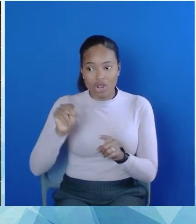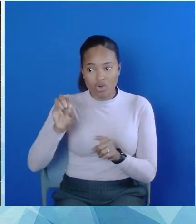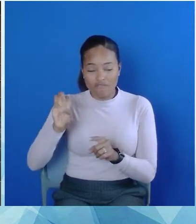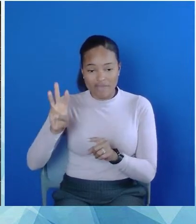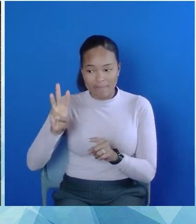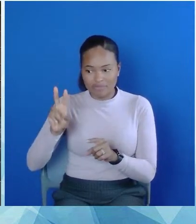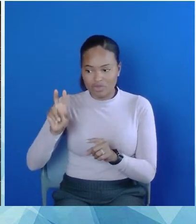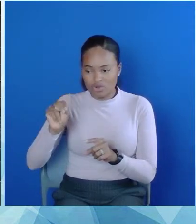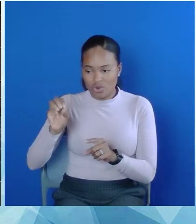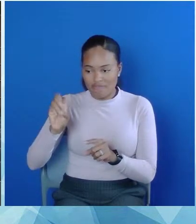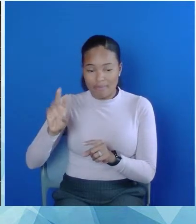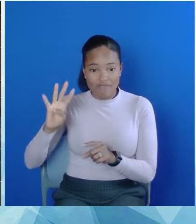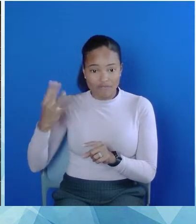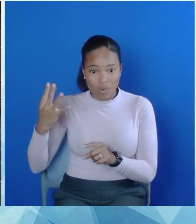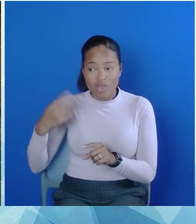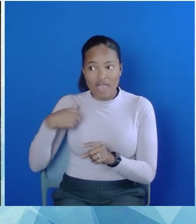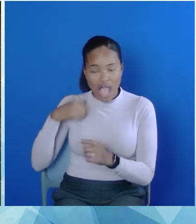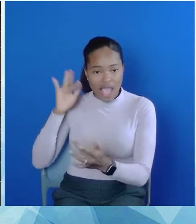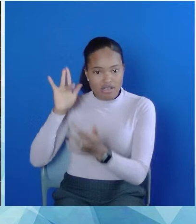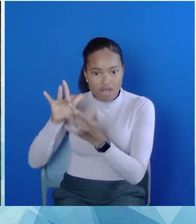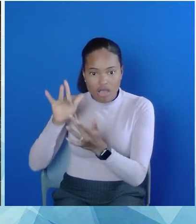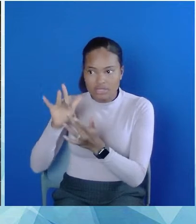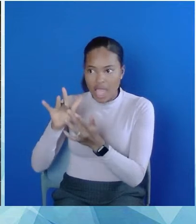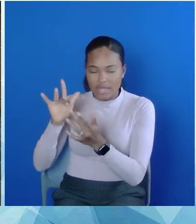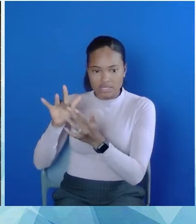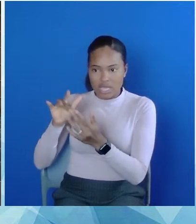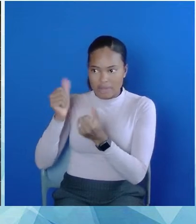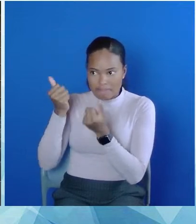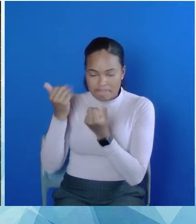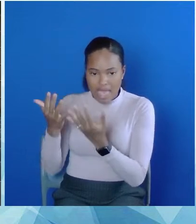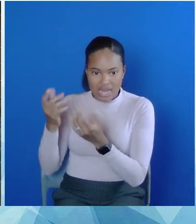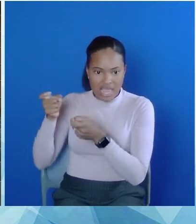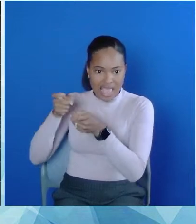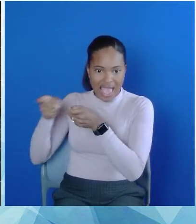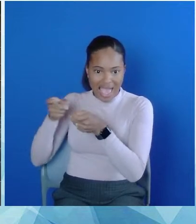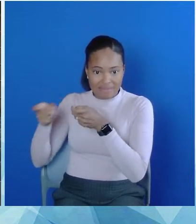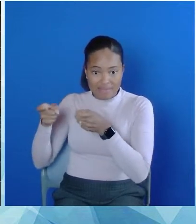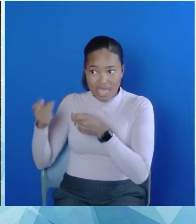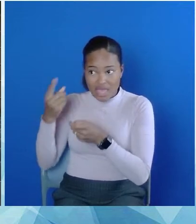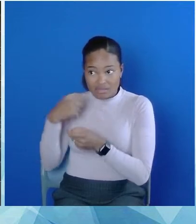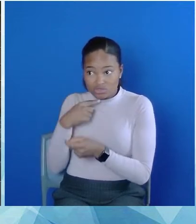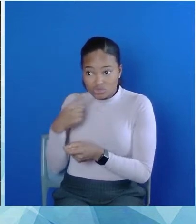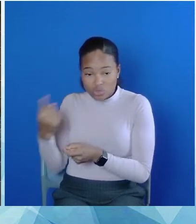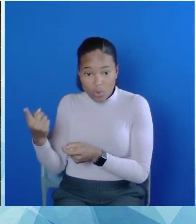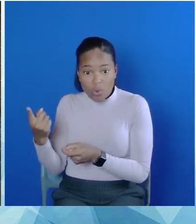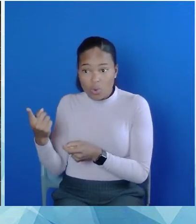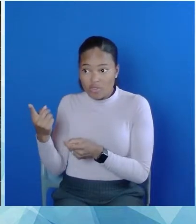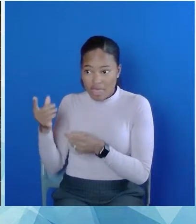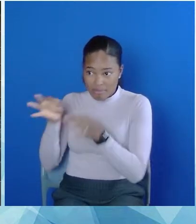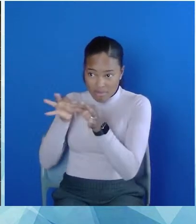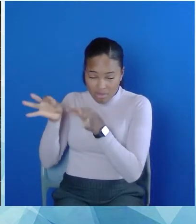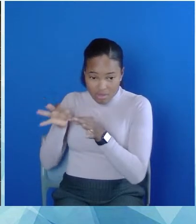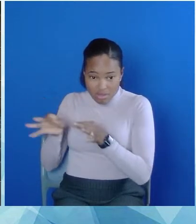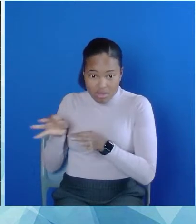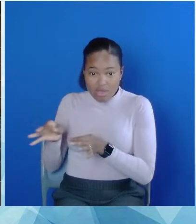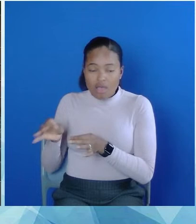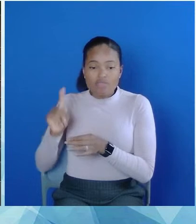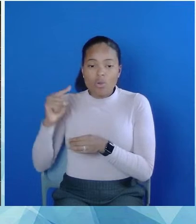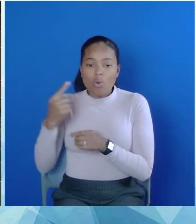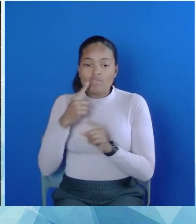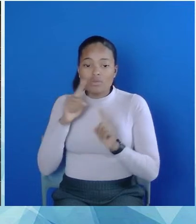George, all in an email. And the only response that we got from Annette Reichman was to please refer to Jill, that Jill, the principal,